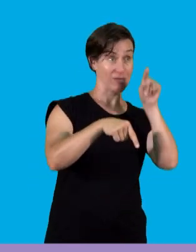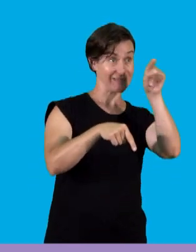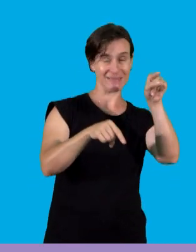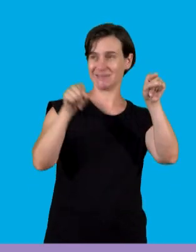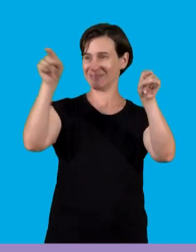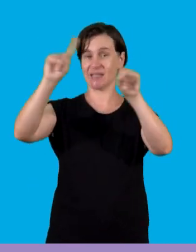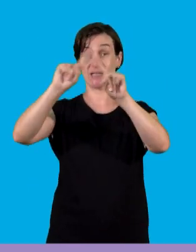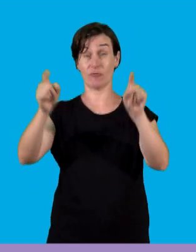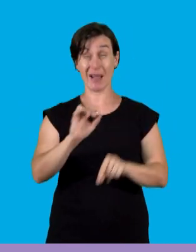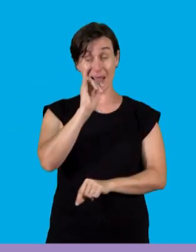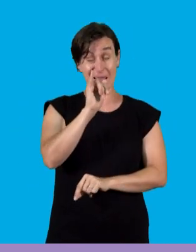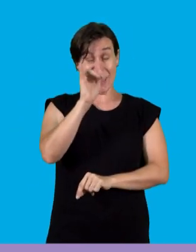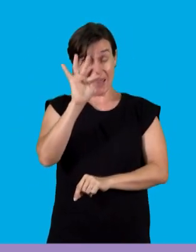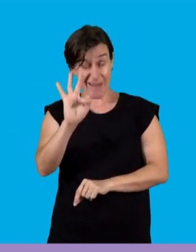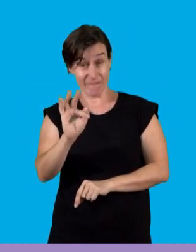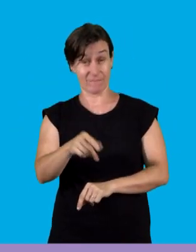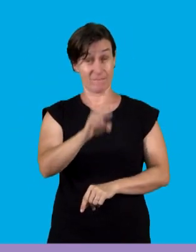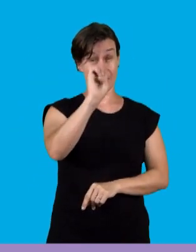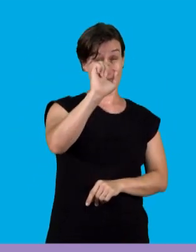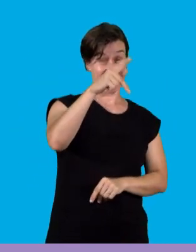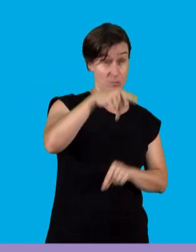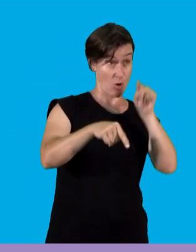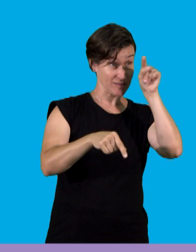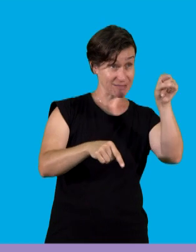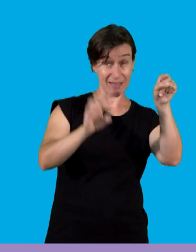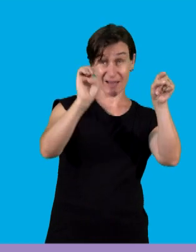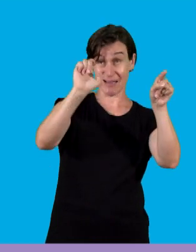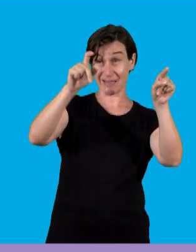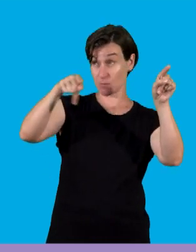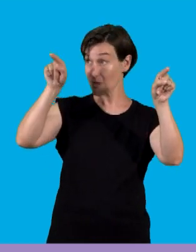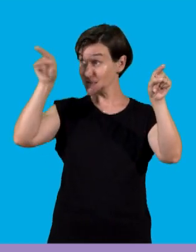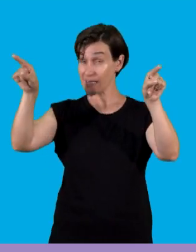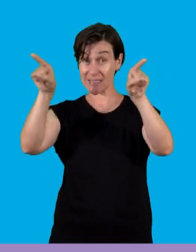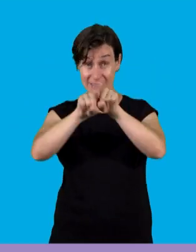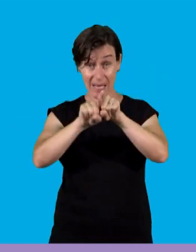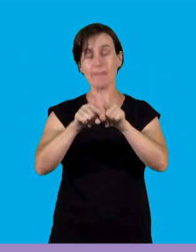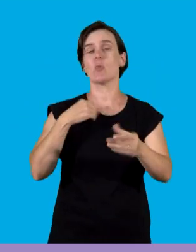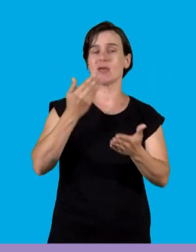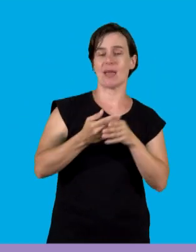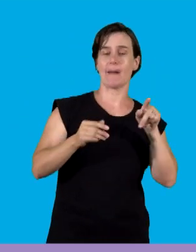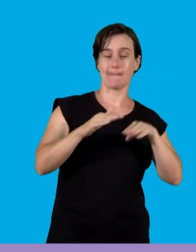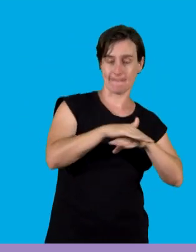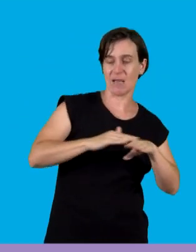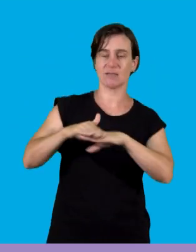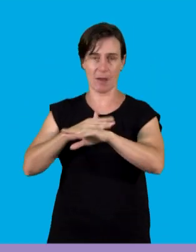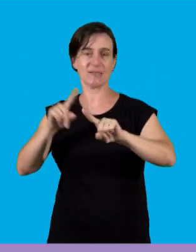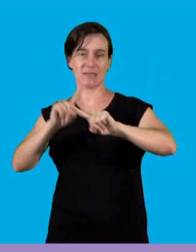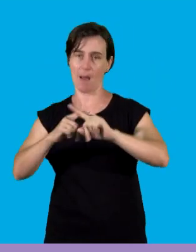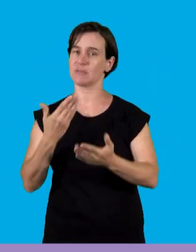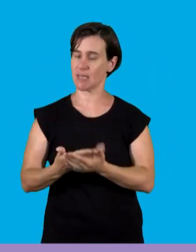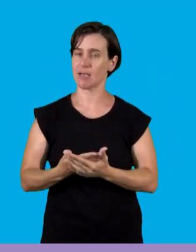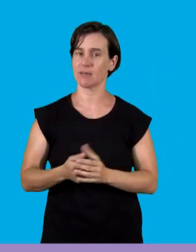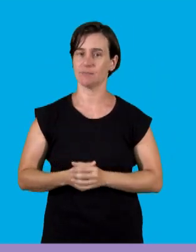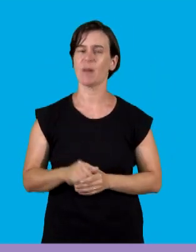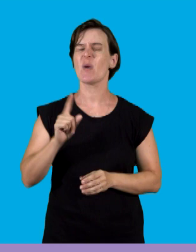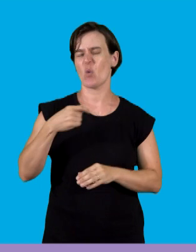same. Remember, if the exponents were the same, then that means that we can multiply those bases, but we will deal